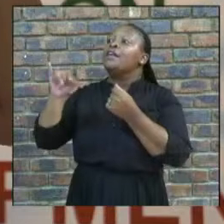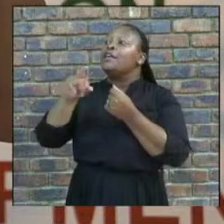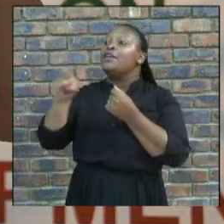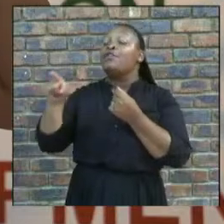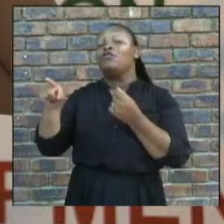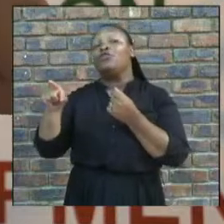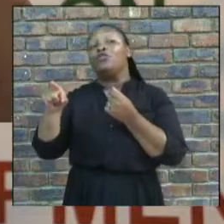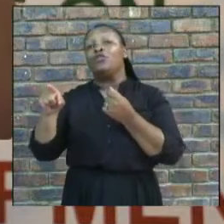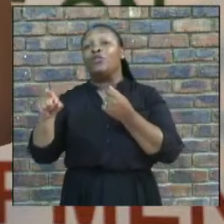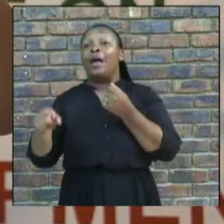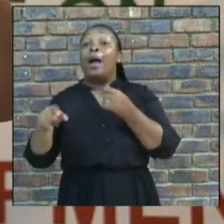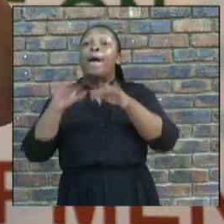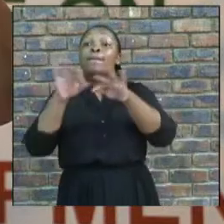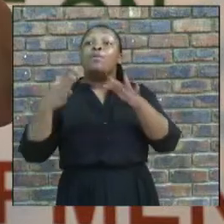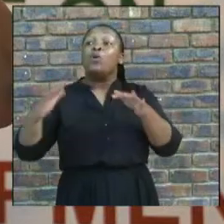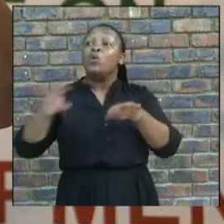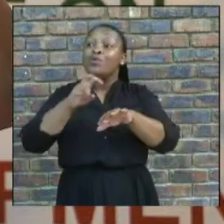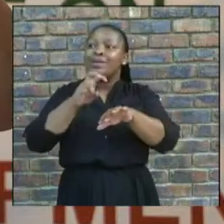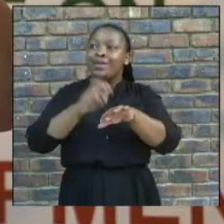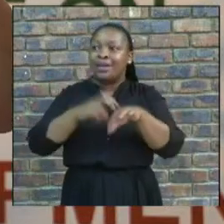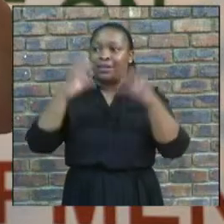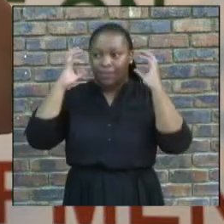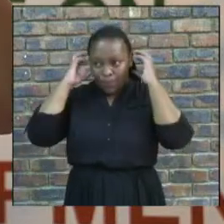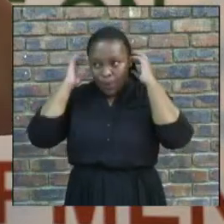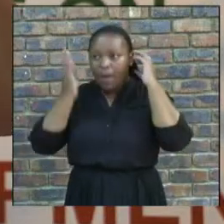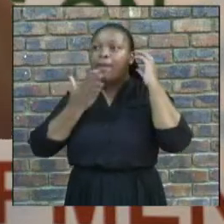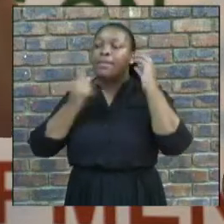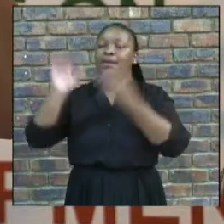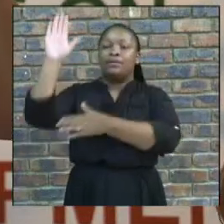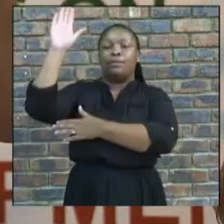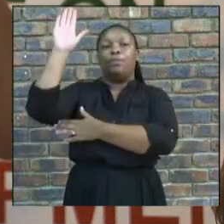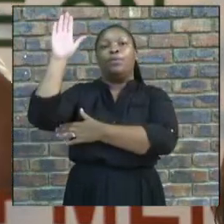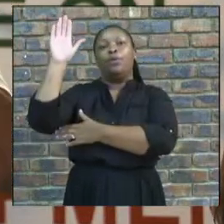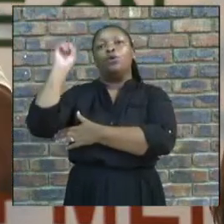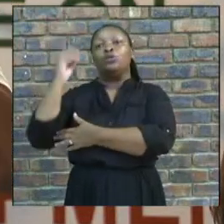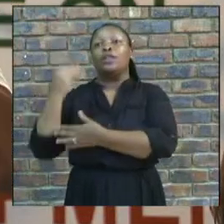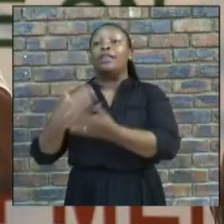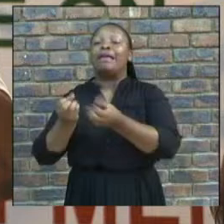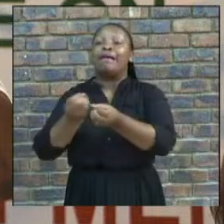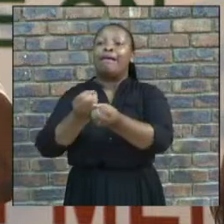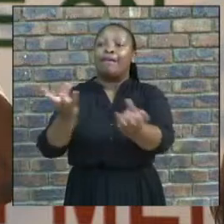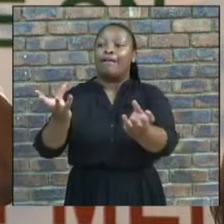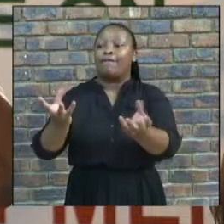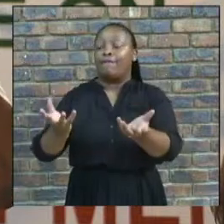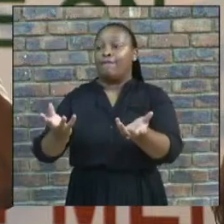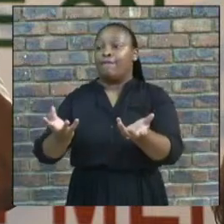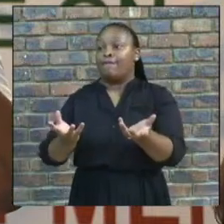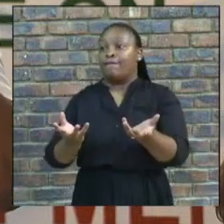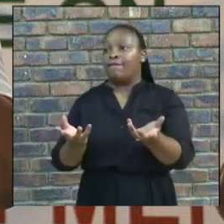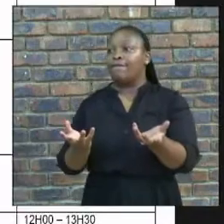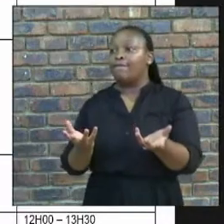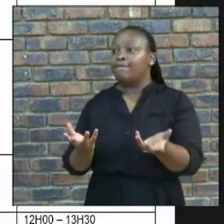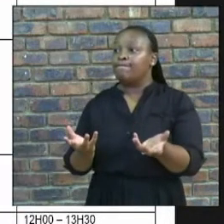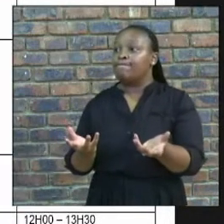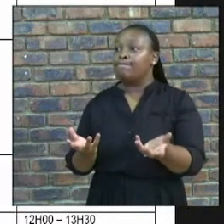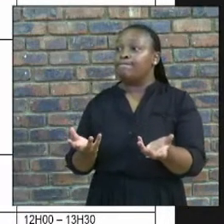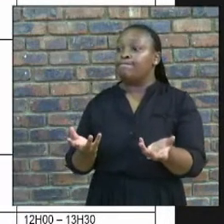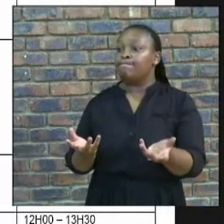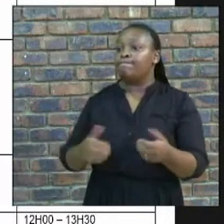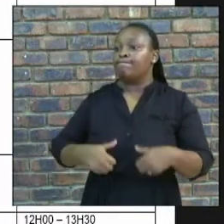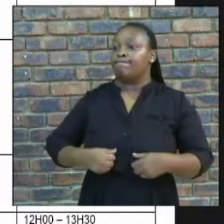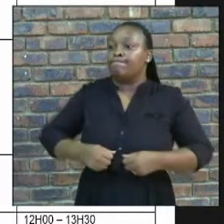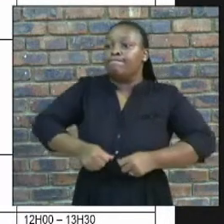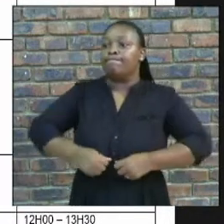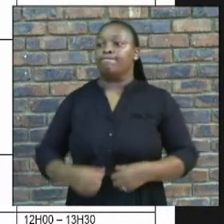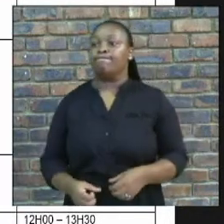Oh, ne re kopa batho ba batang ntho tse tsa o kenya ka mo re kgone ho utlwana re mse matso. Ba tla lefa tsona ba buti kwa ko morao. Rale